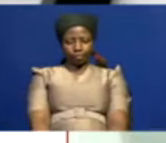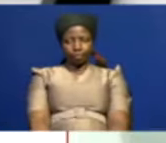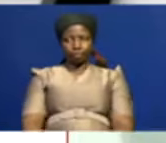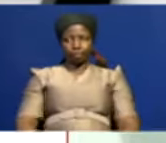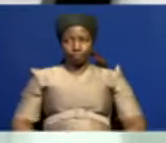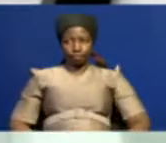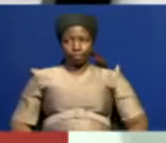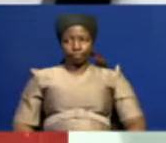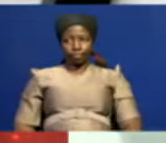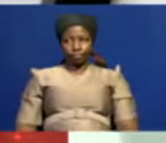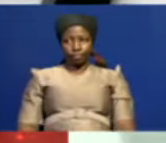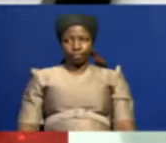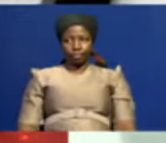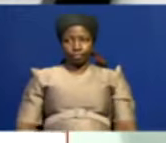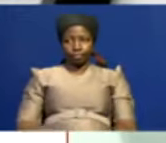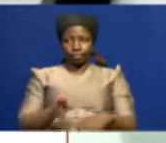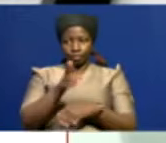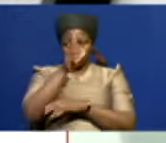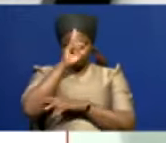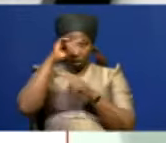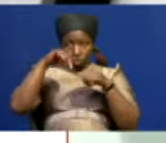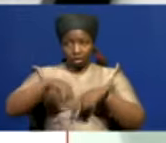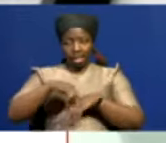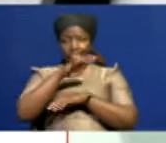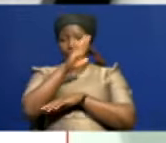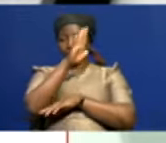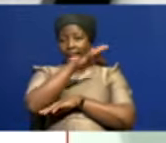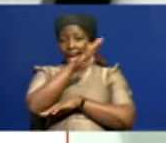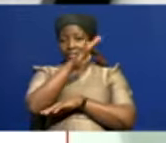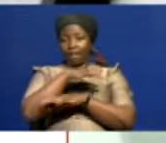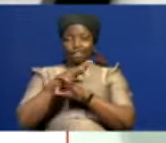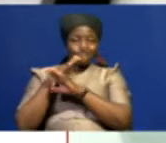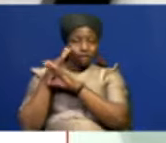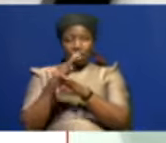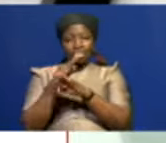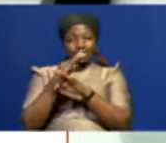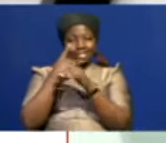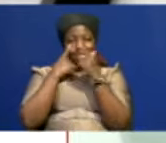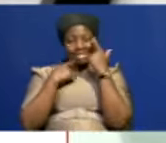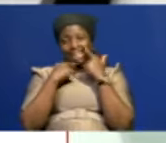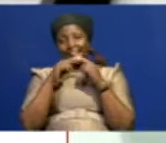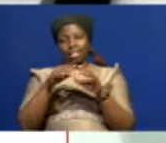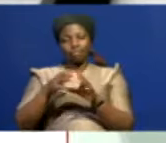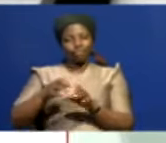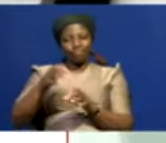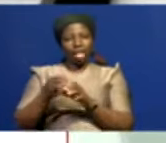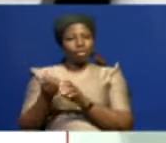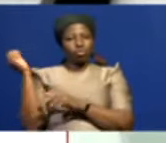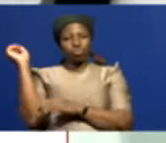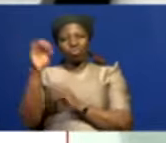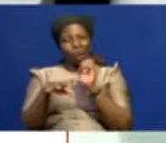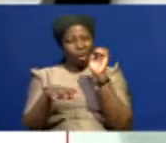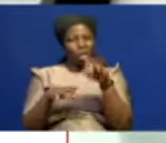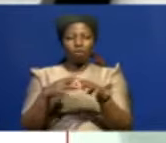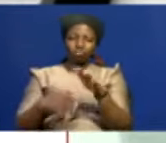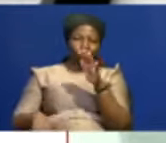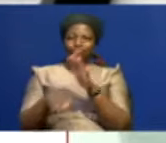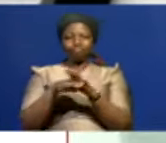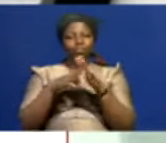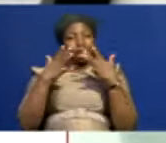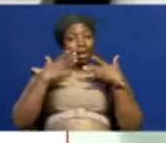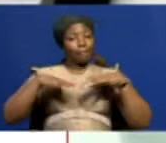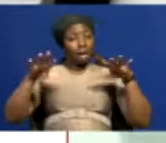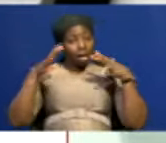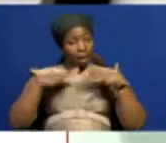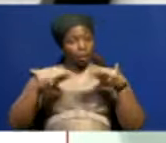Police were this afternoon forced to lob tear gas canisters to disperse supporters of Nyali MP Mohammed Ali